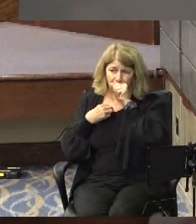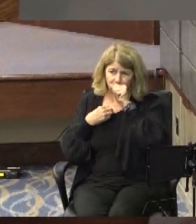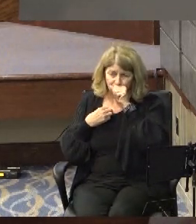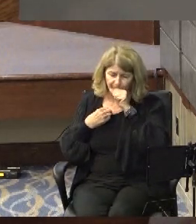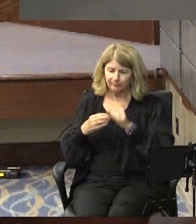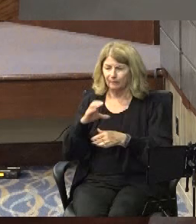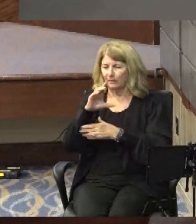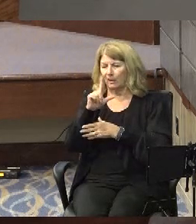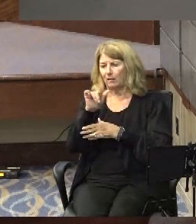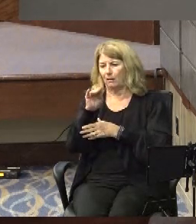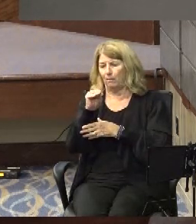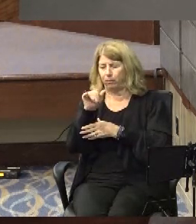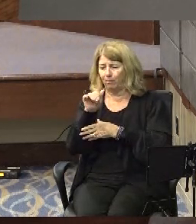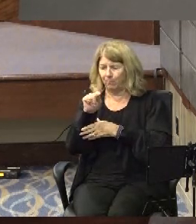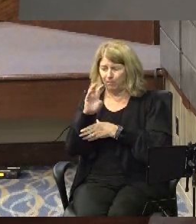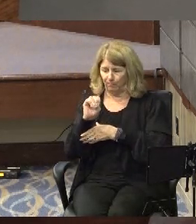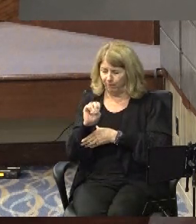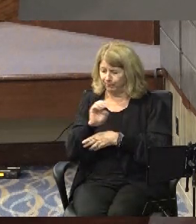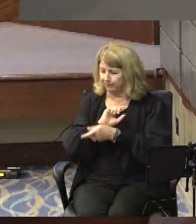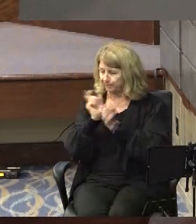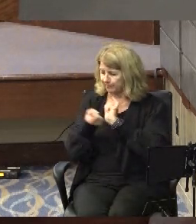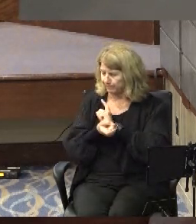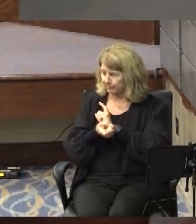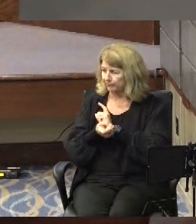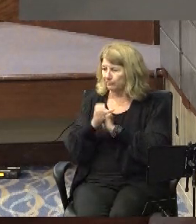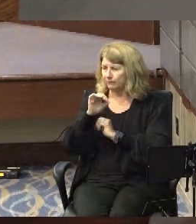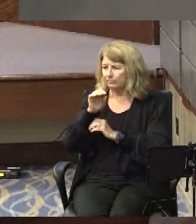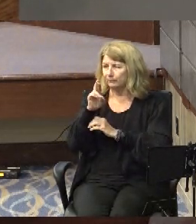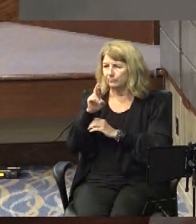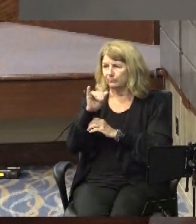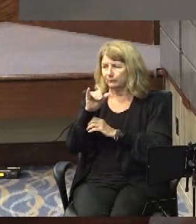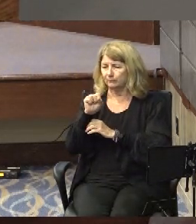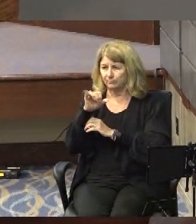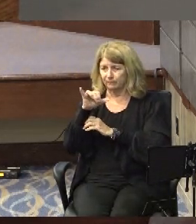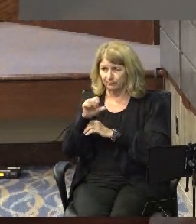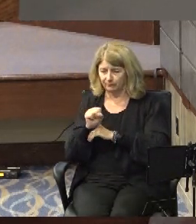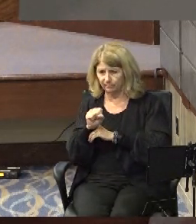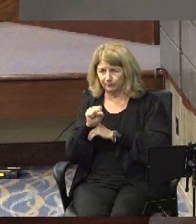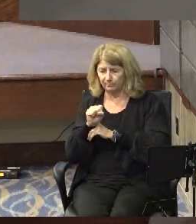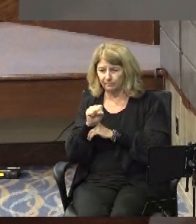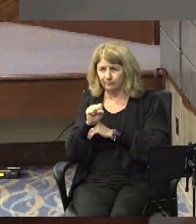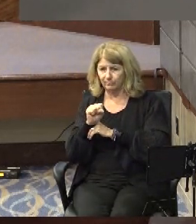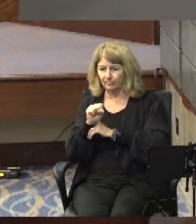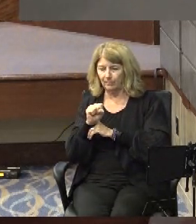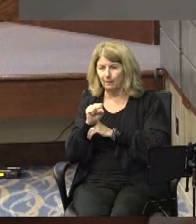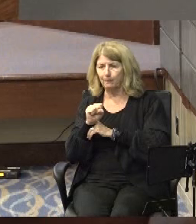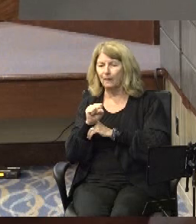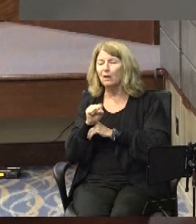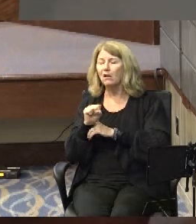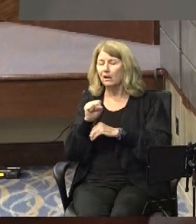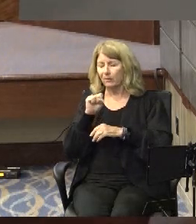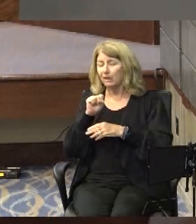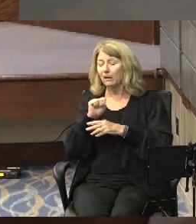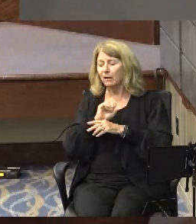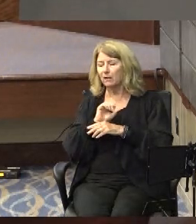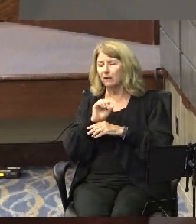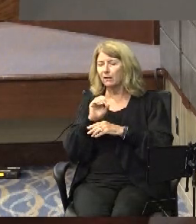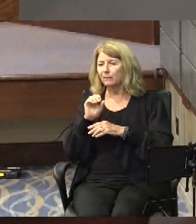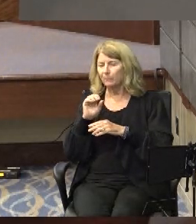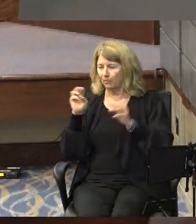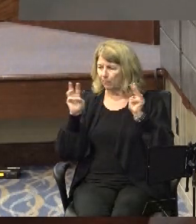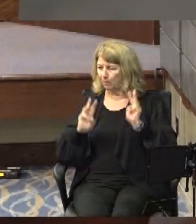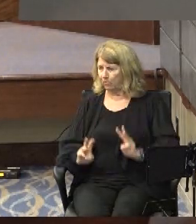the climate crisis. Now, the council does make decisions on matters of greater scope that do relate to the climate crisis, and one of those,